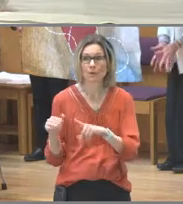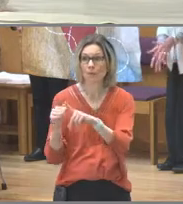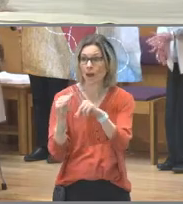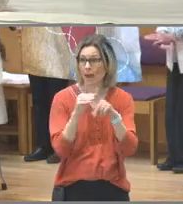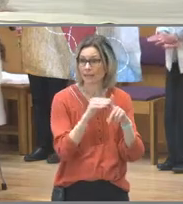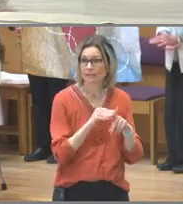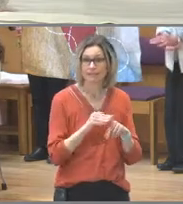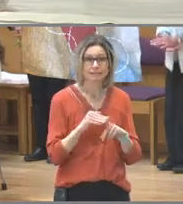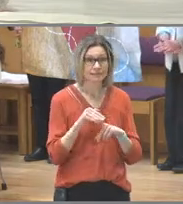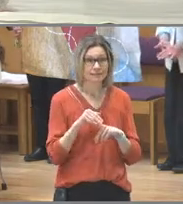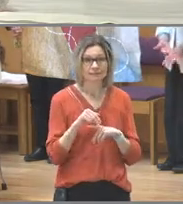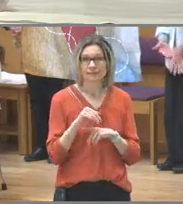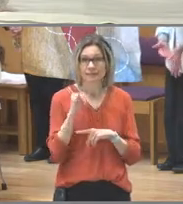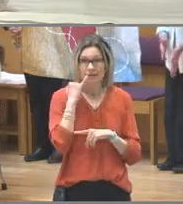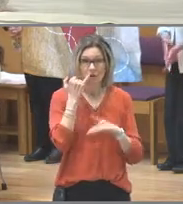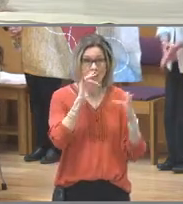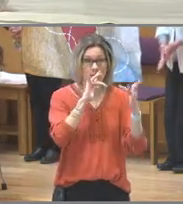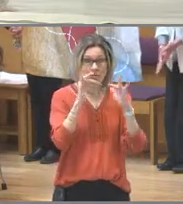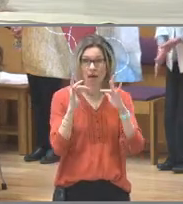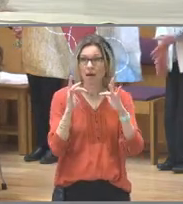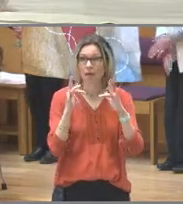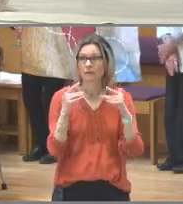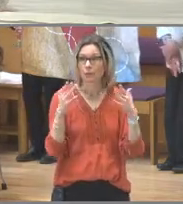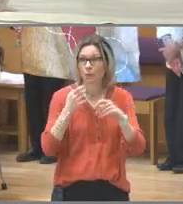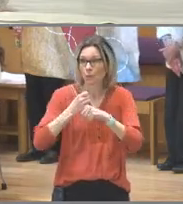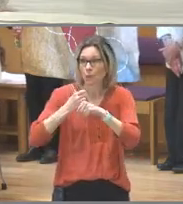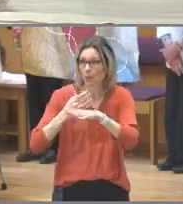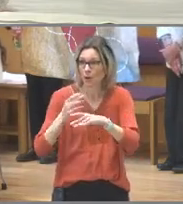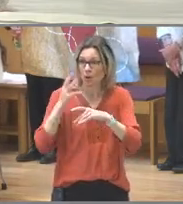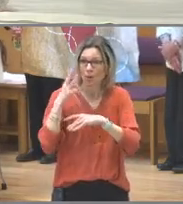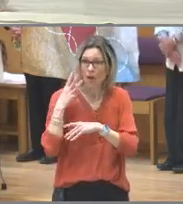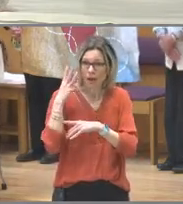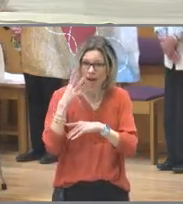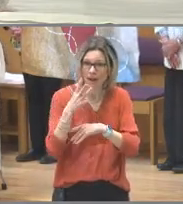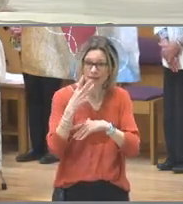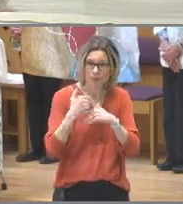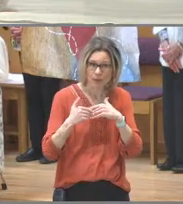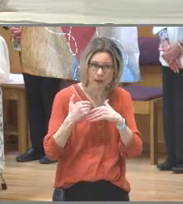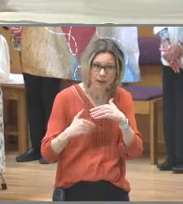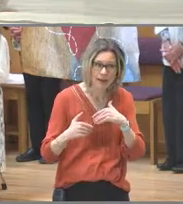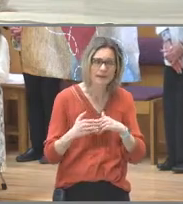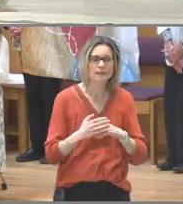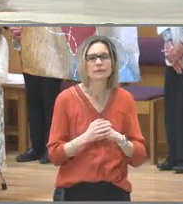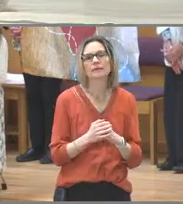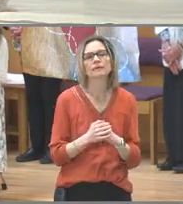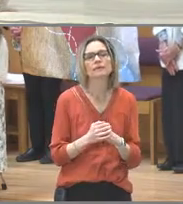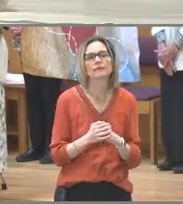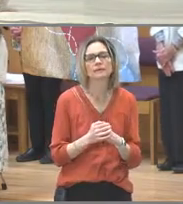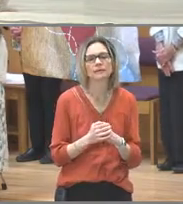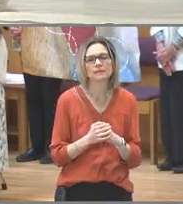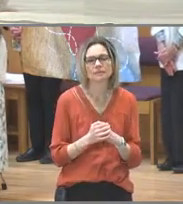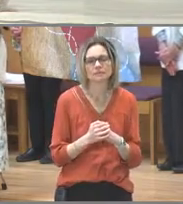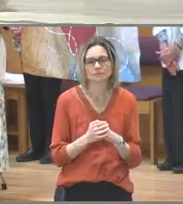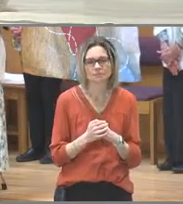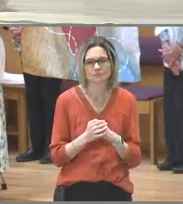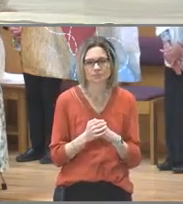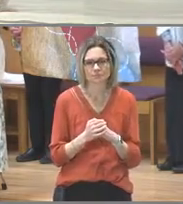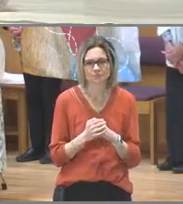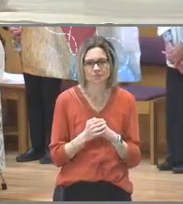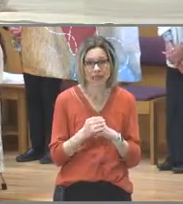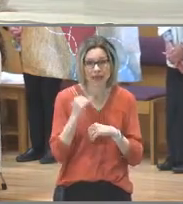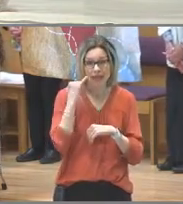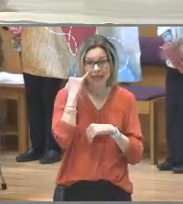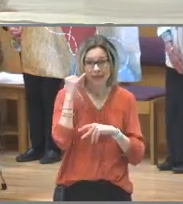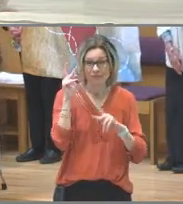are participating online to prepare your bread and your wine. For those of you who are in our floor, if there is anyone in the chapel,